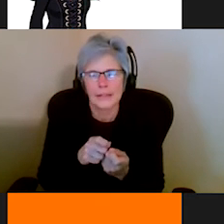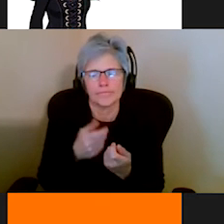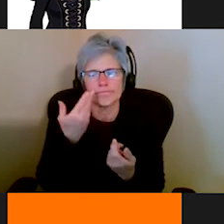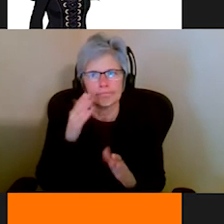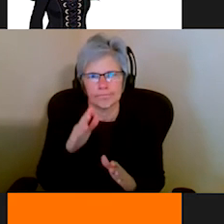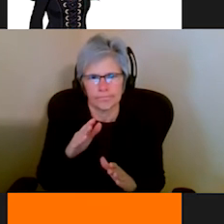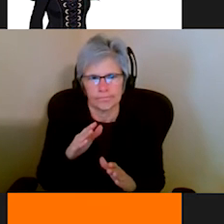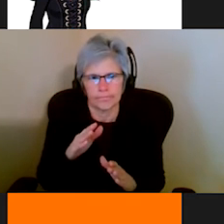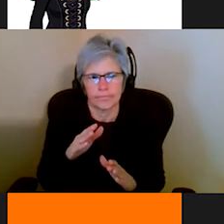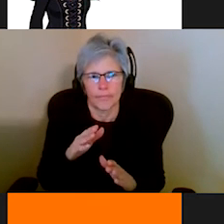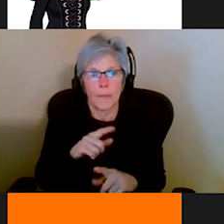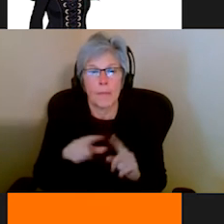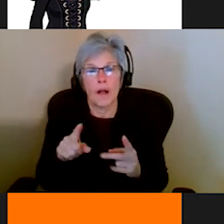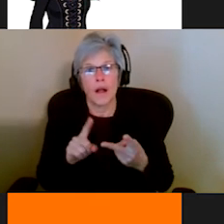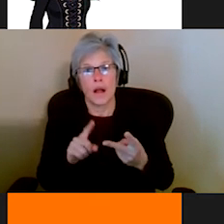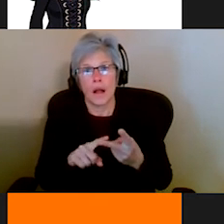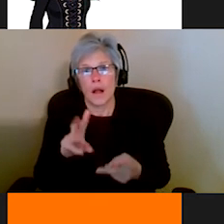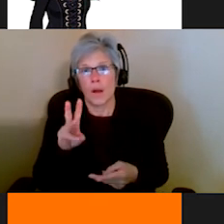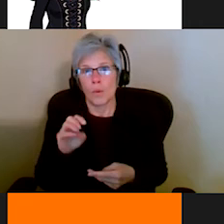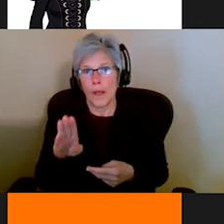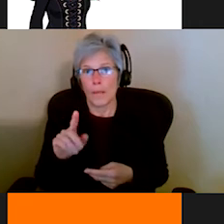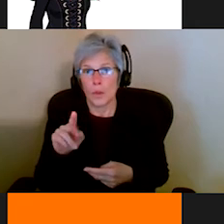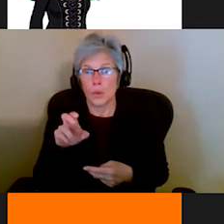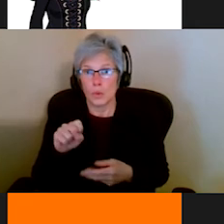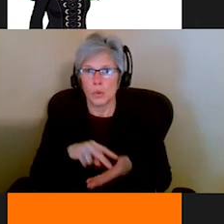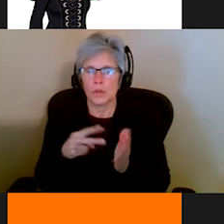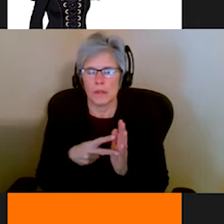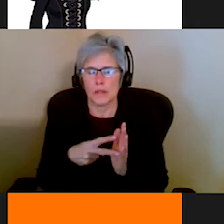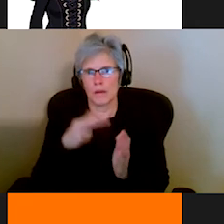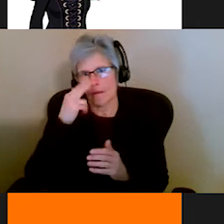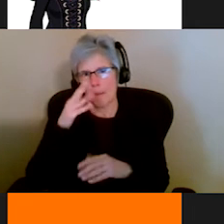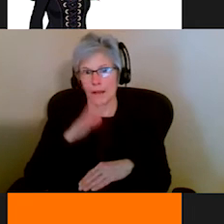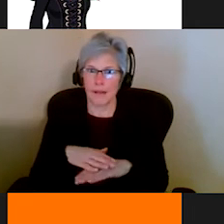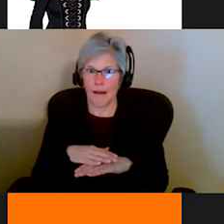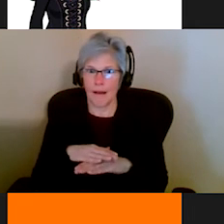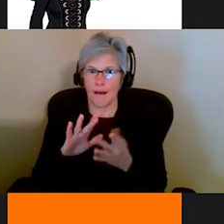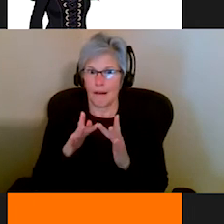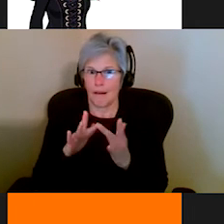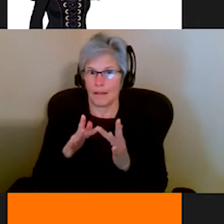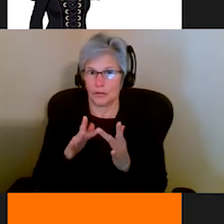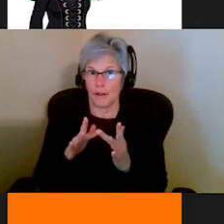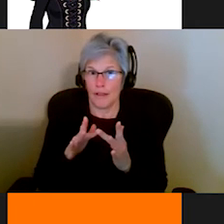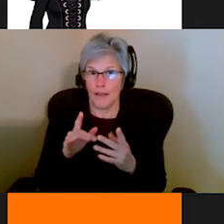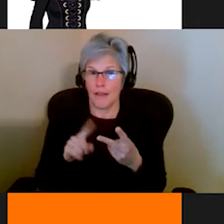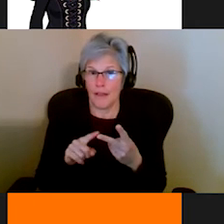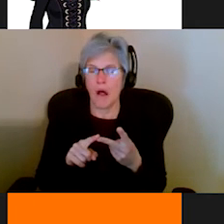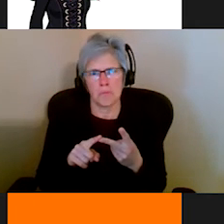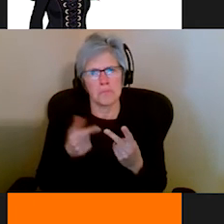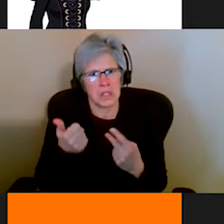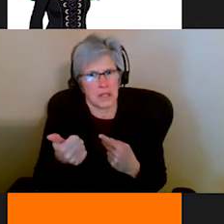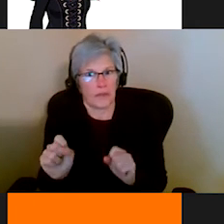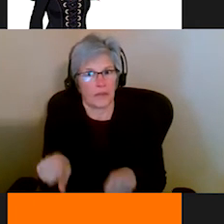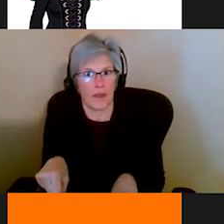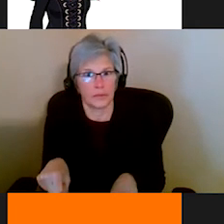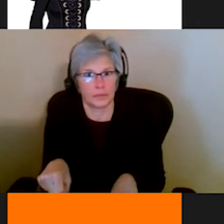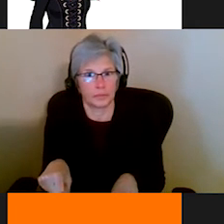talking about just Webtoons, comics online, then I think there's definitely ways that you can do that yourself. Again,